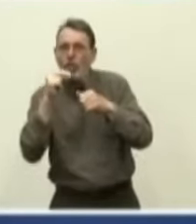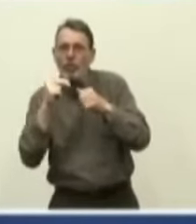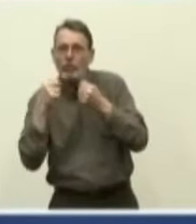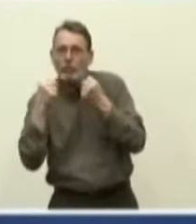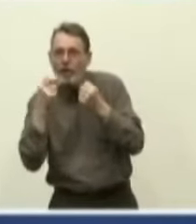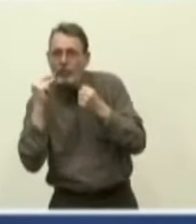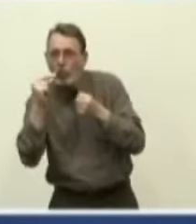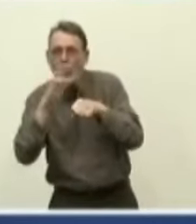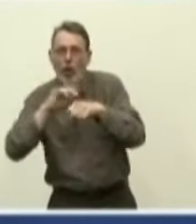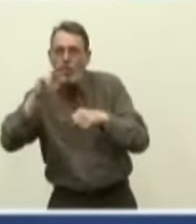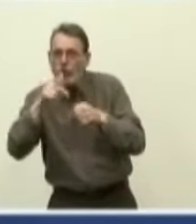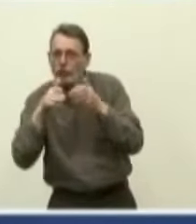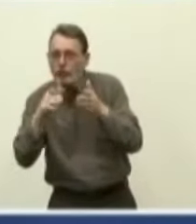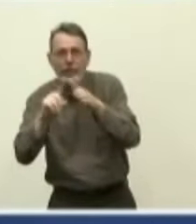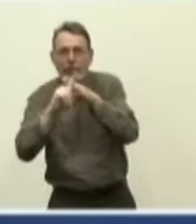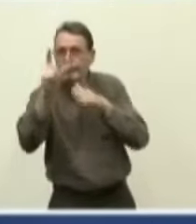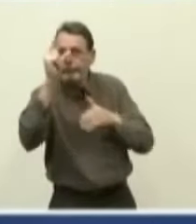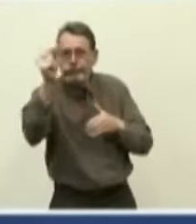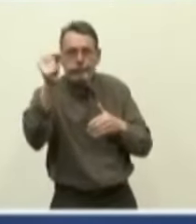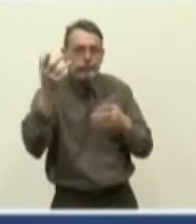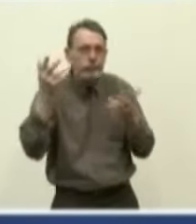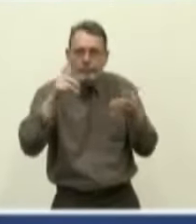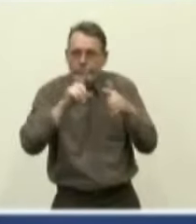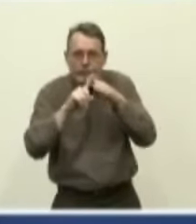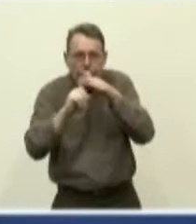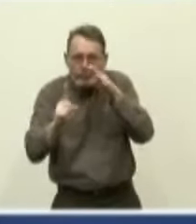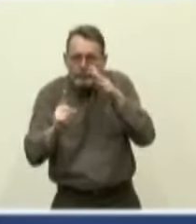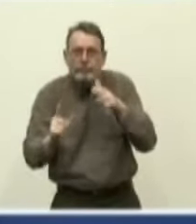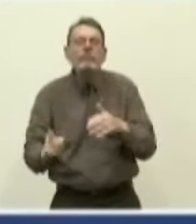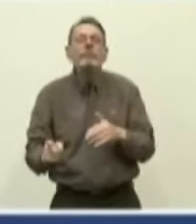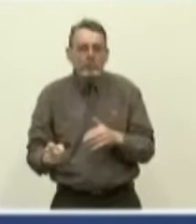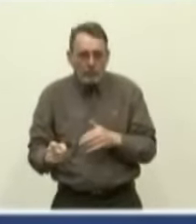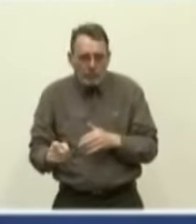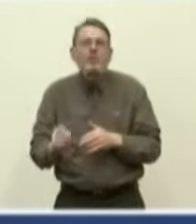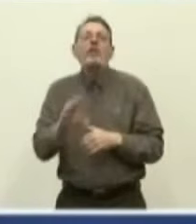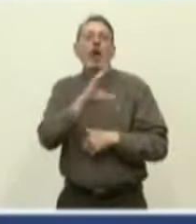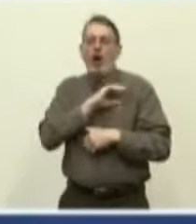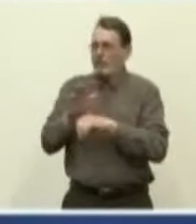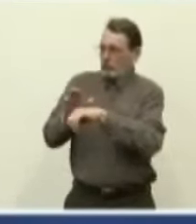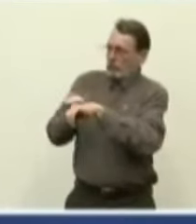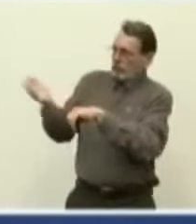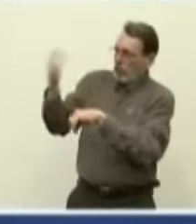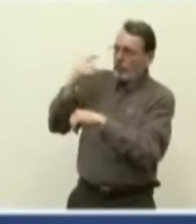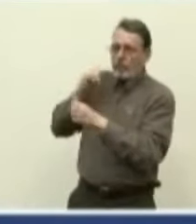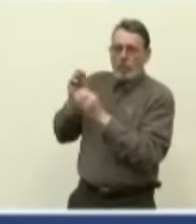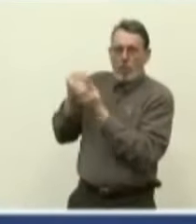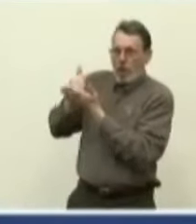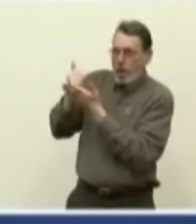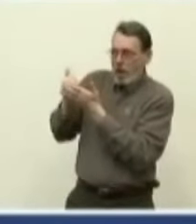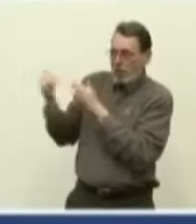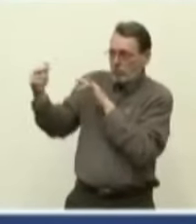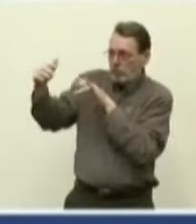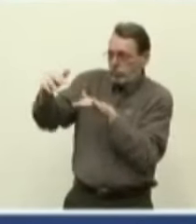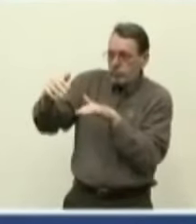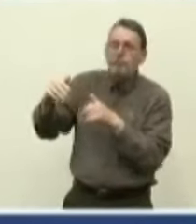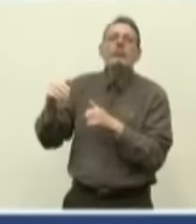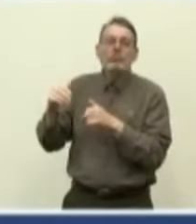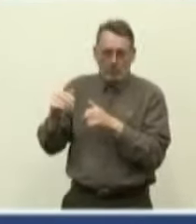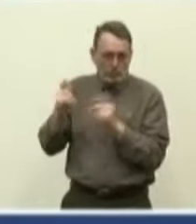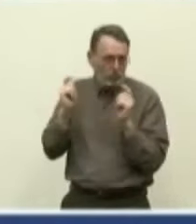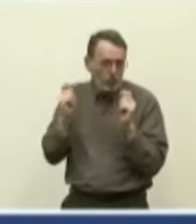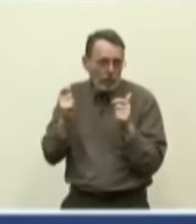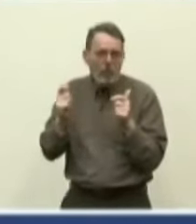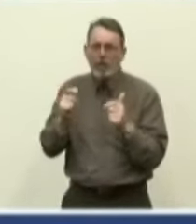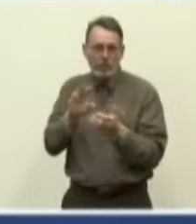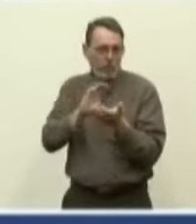An officer broadcast a request for an ambulance and additional resources to the scene. Officers rendered medical aid to Mr.